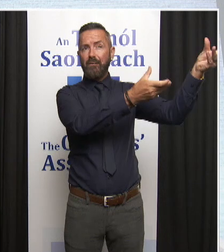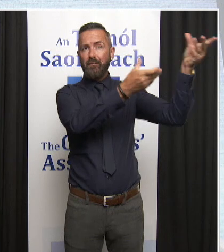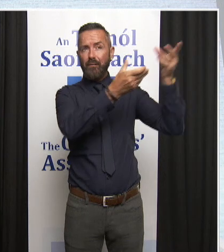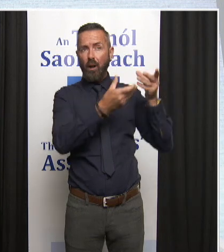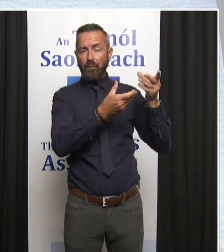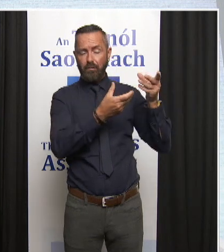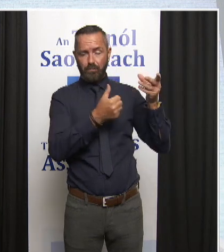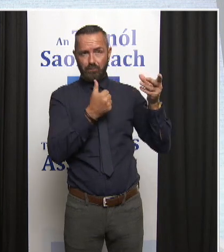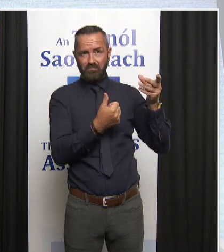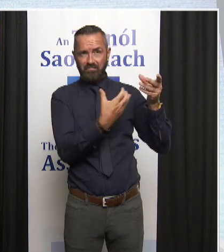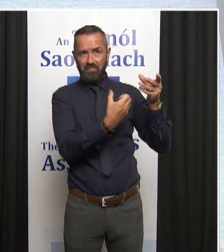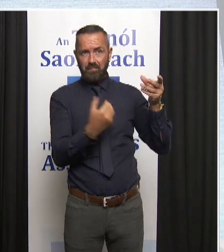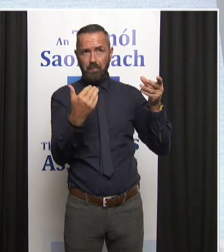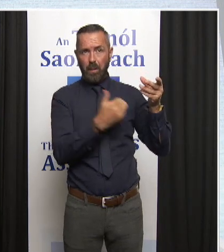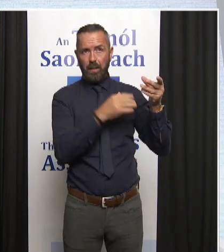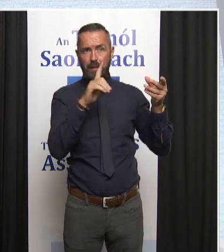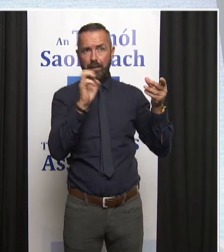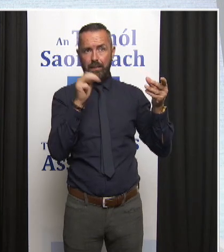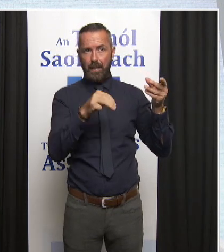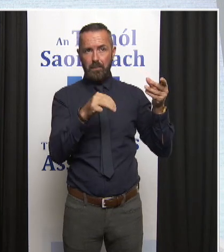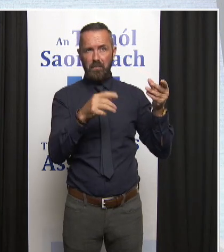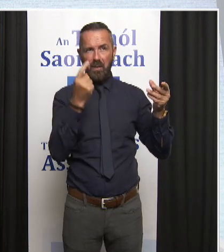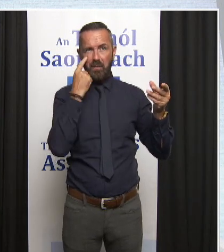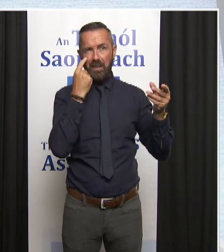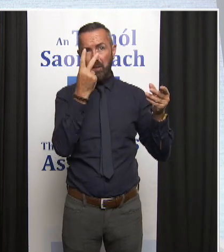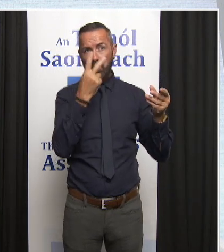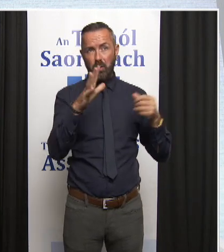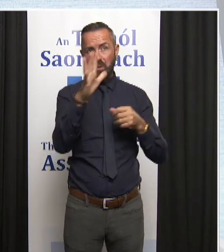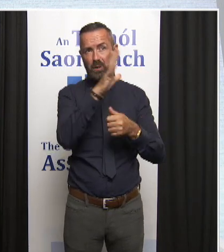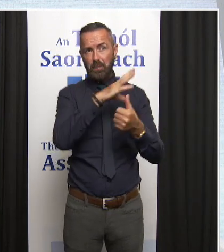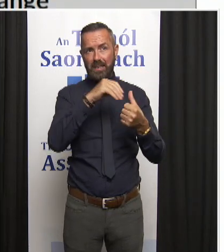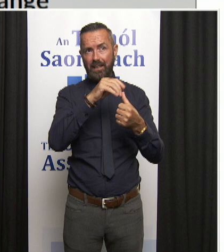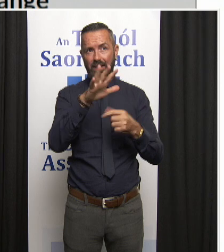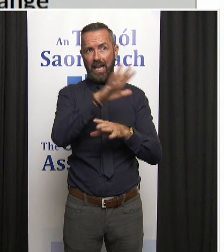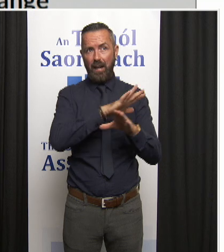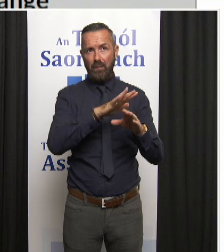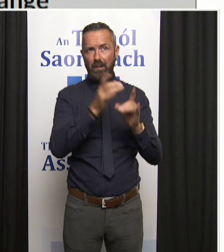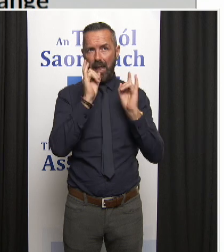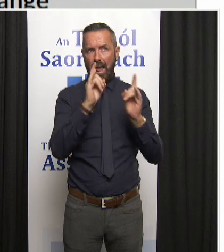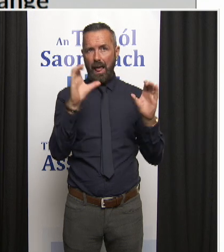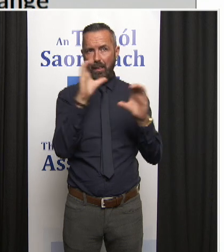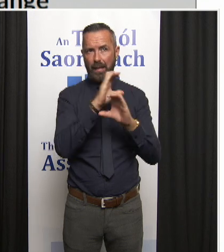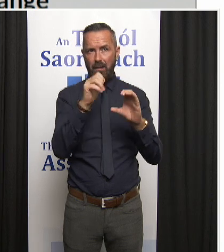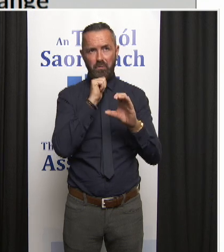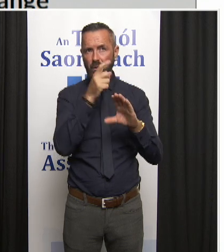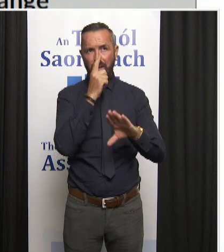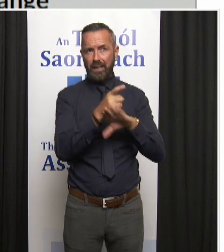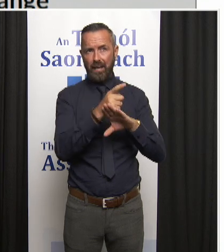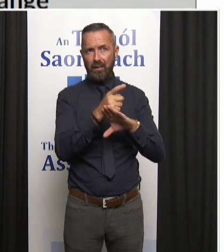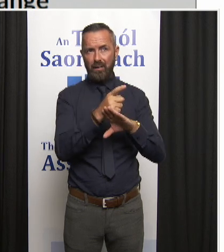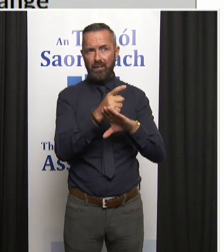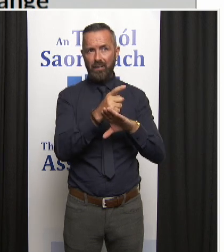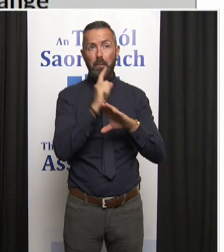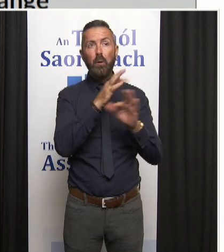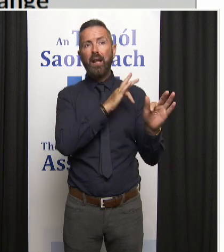that there were two lacunas in this particular area. One was that healthcare was left off, but following